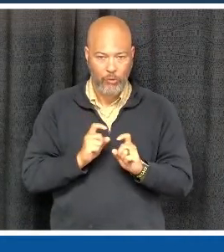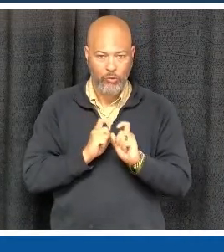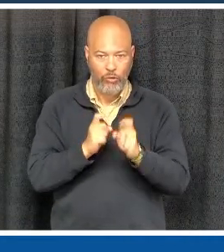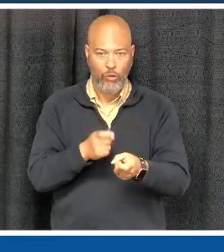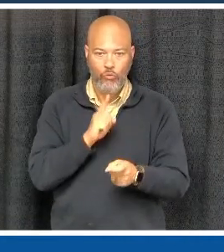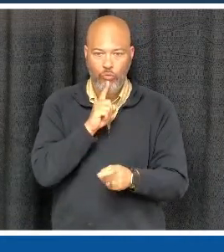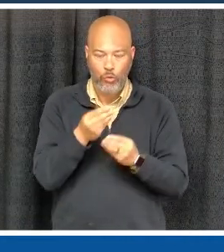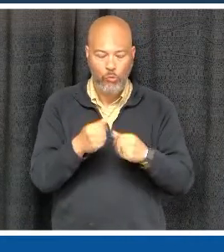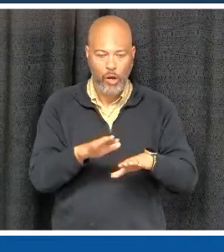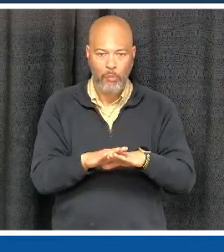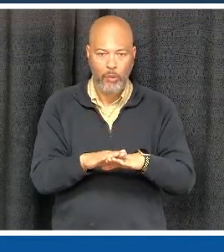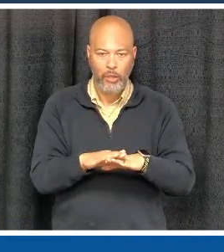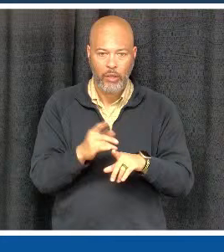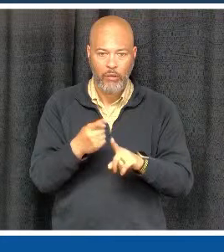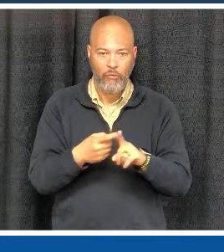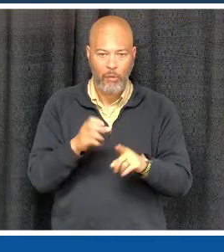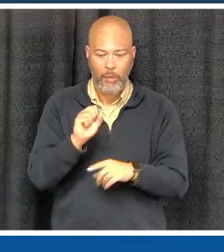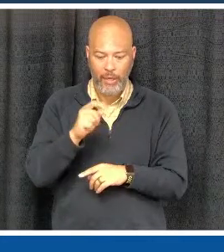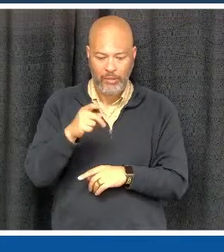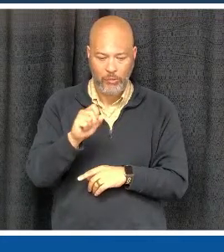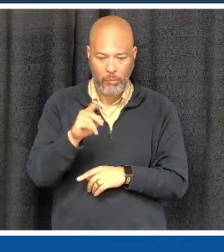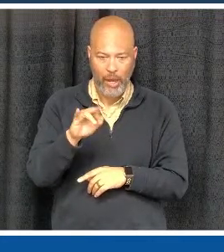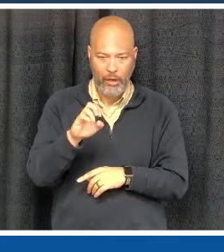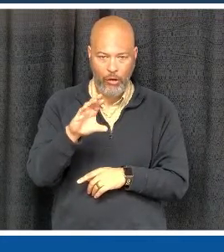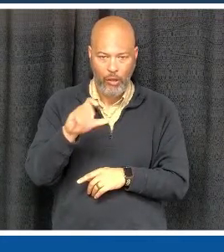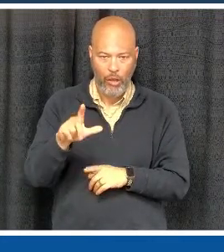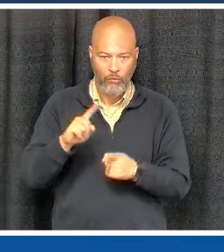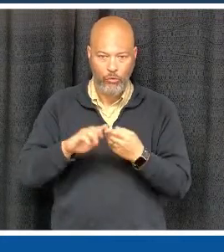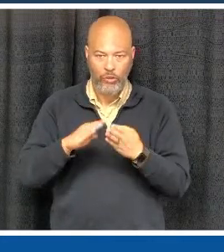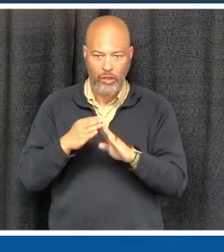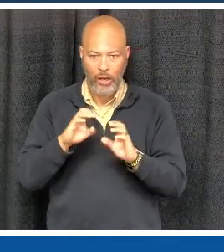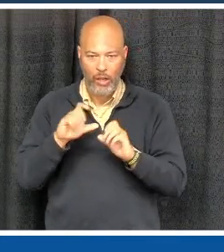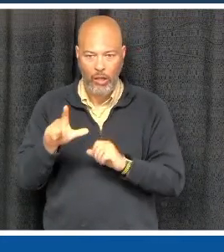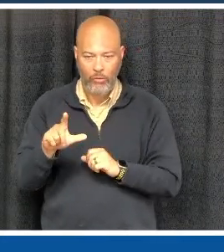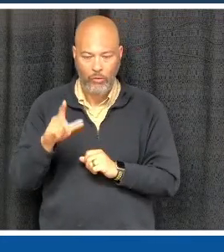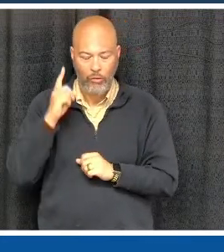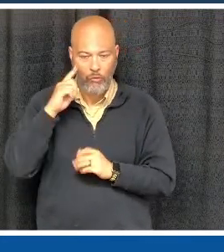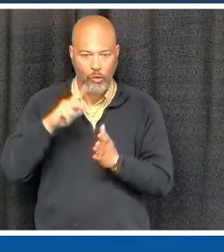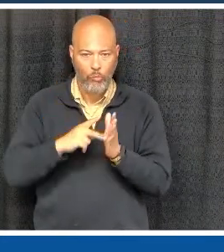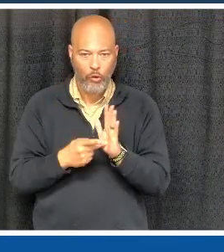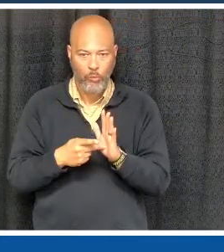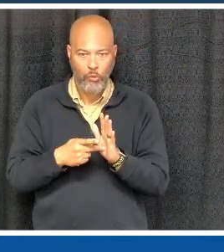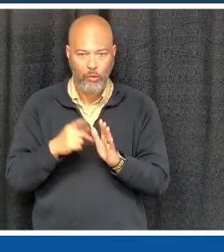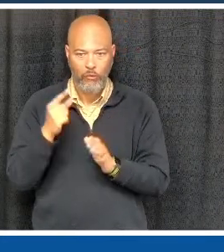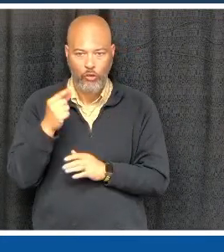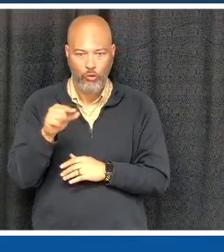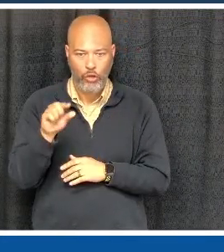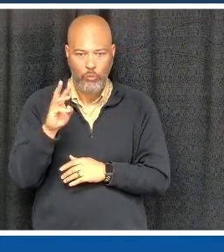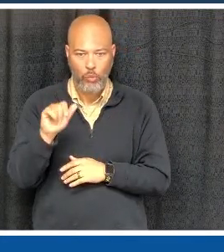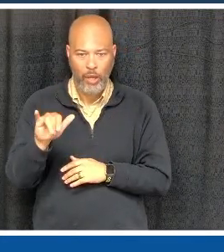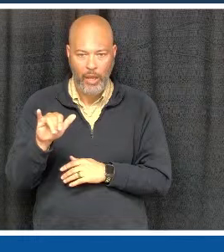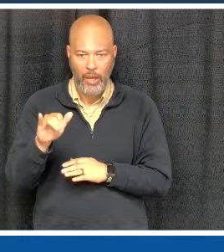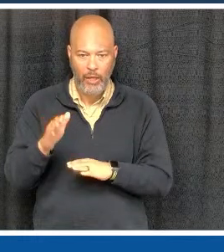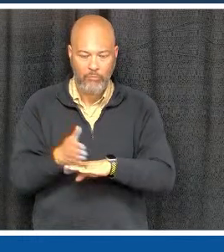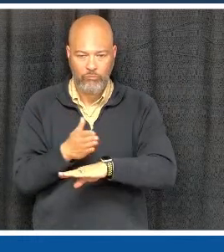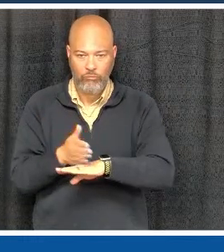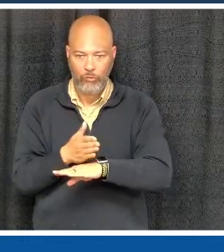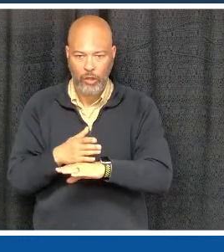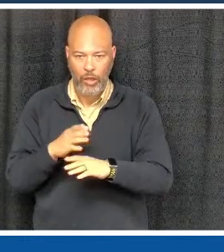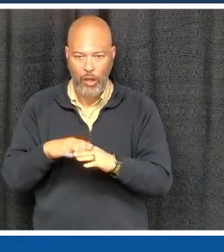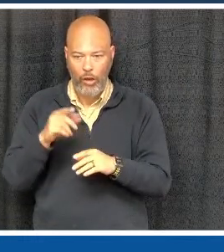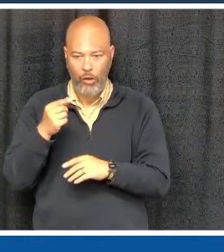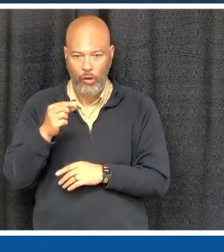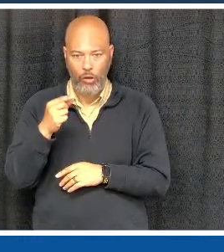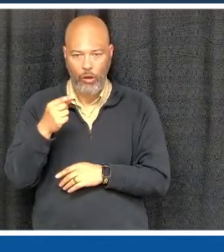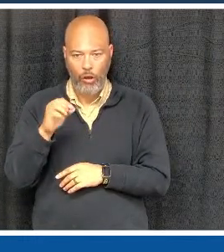of certain real property from Aspire Clarksville to the city of Clarksville for the purpose of a greenway development along Golf Club